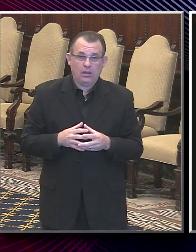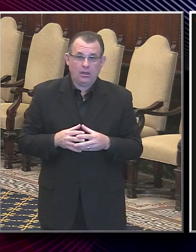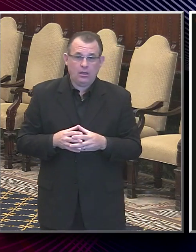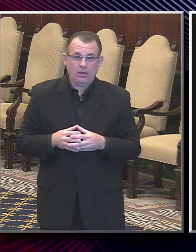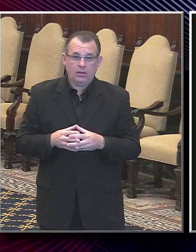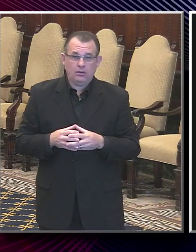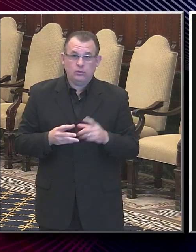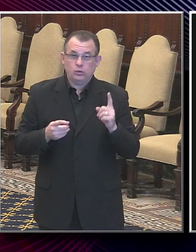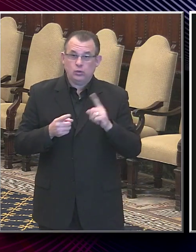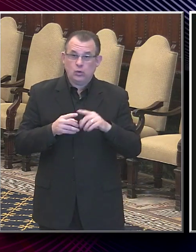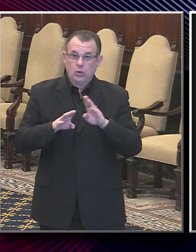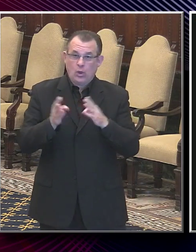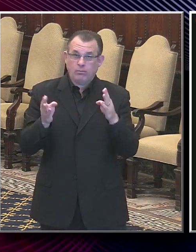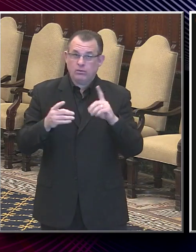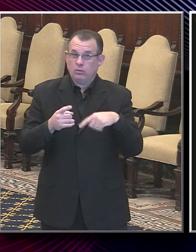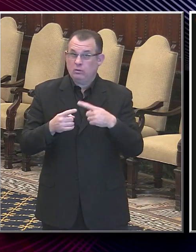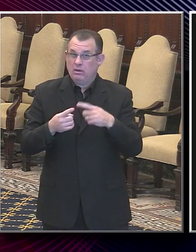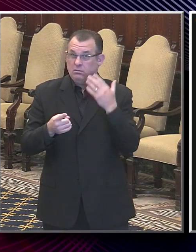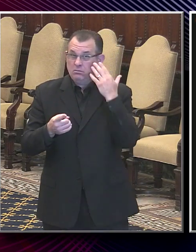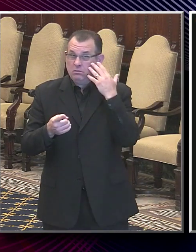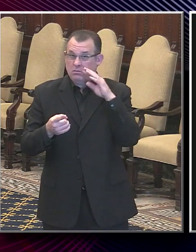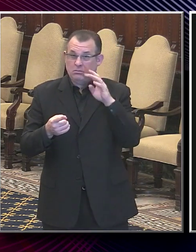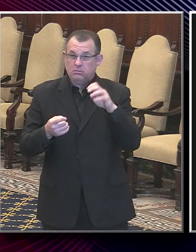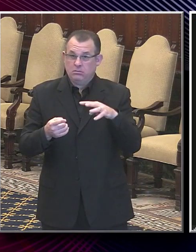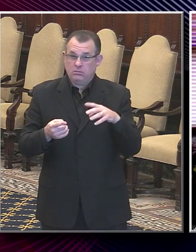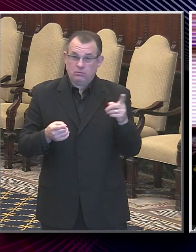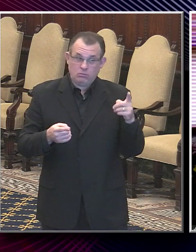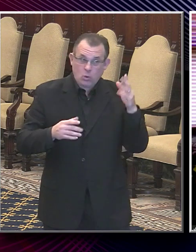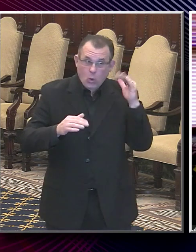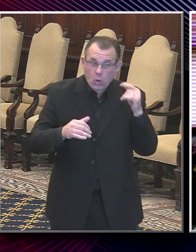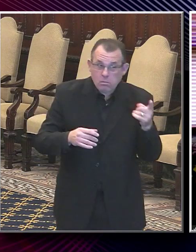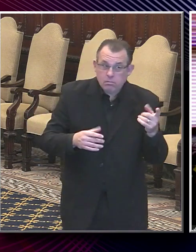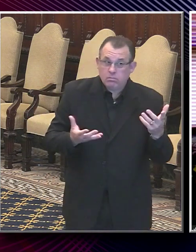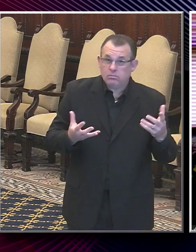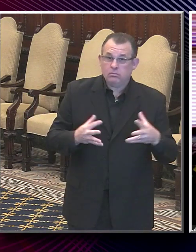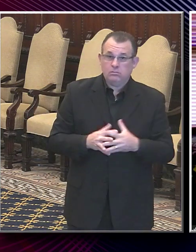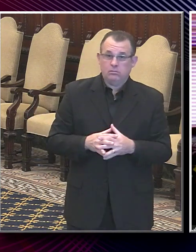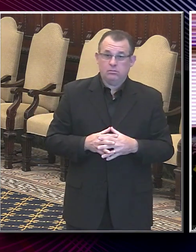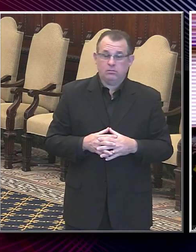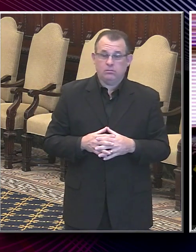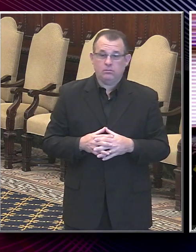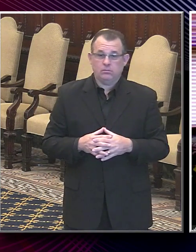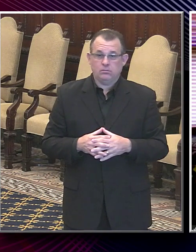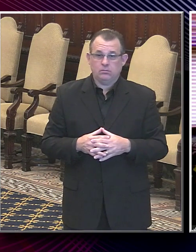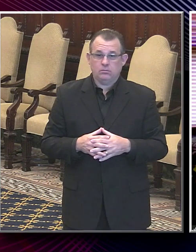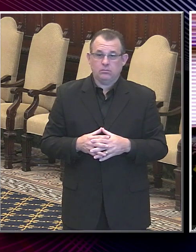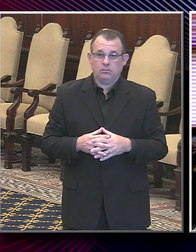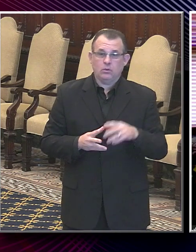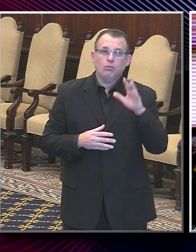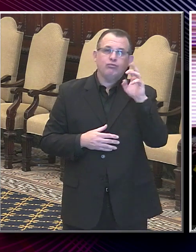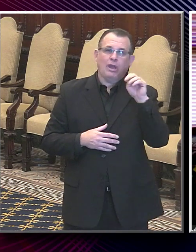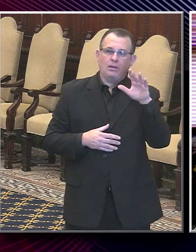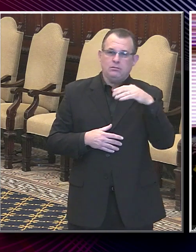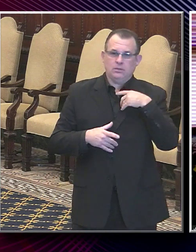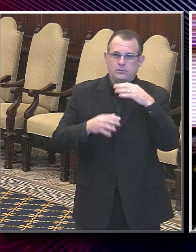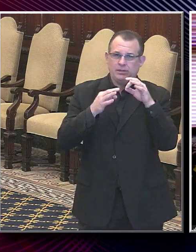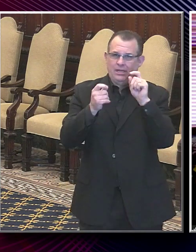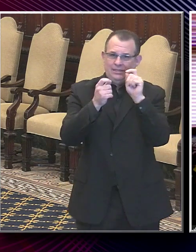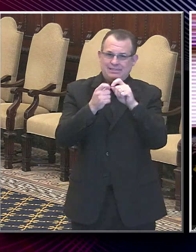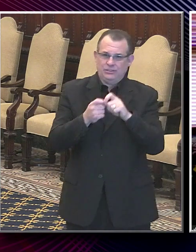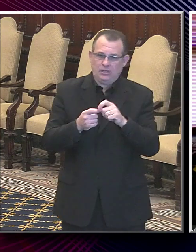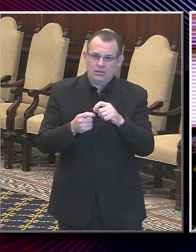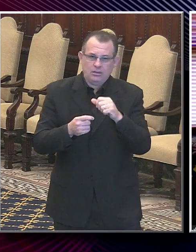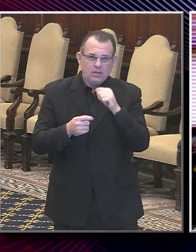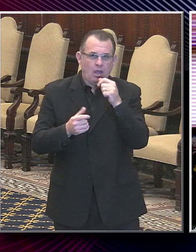you planning to open back up soon? Are you hoping to open back up? There have been Bryan can fill you in on details, but there have been ongoing conversations with